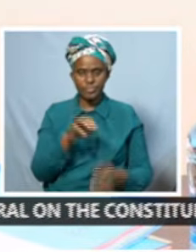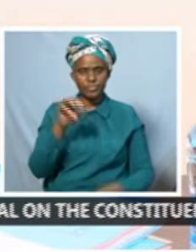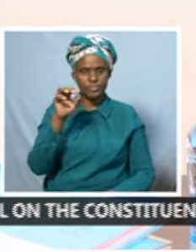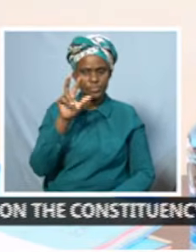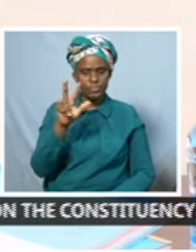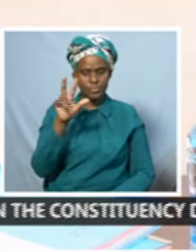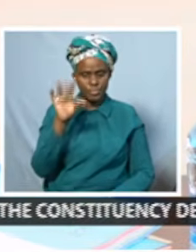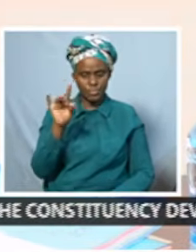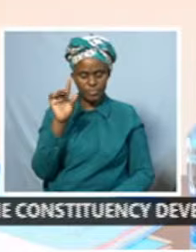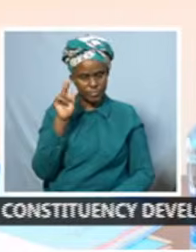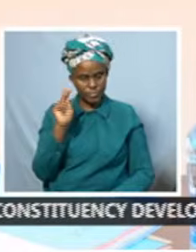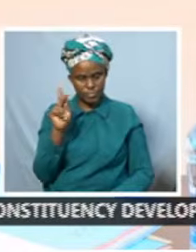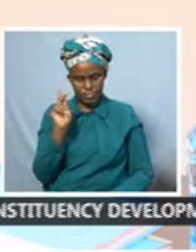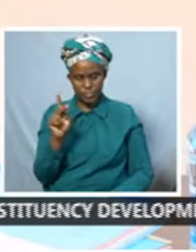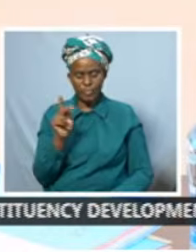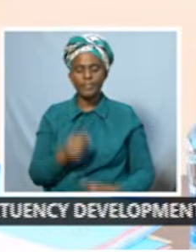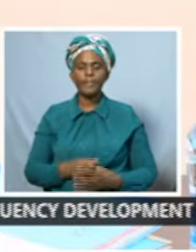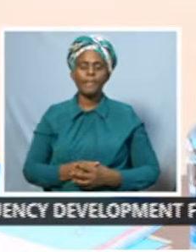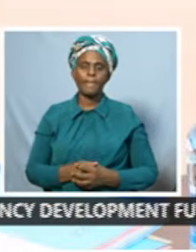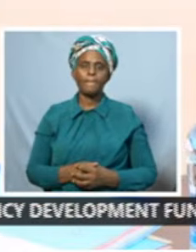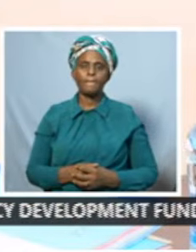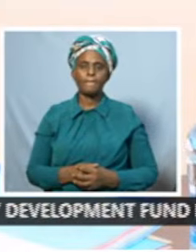2,856,038 kwacha respectively.